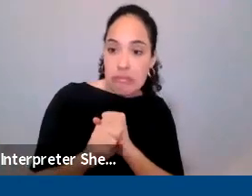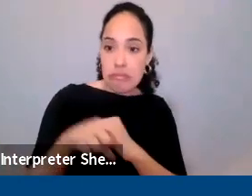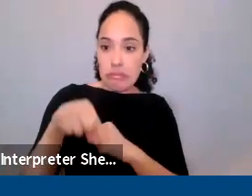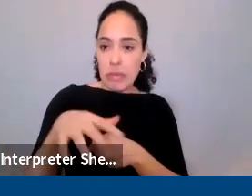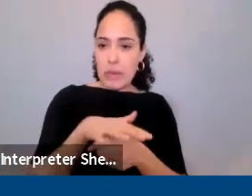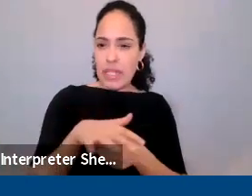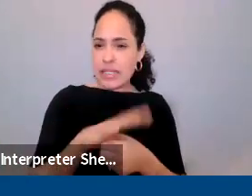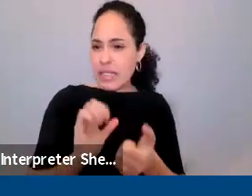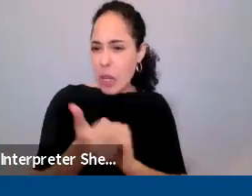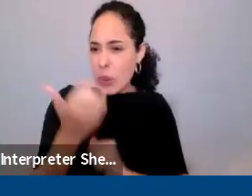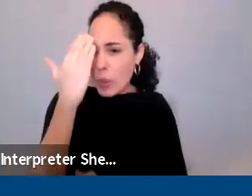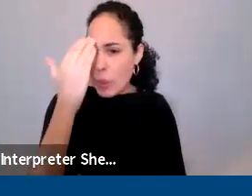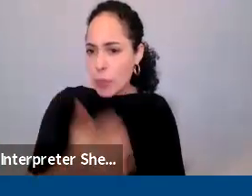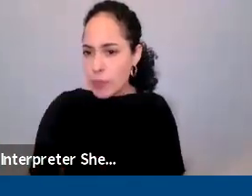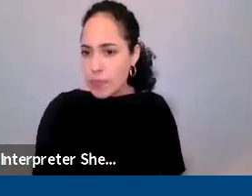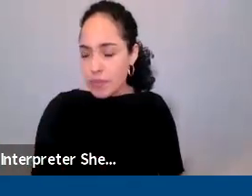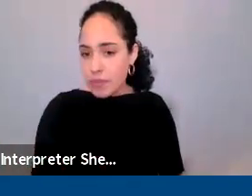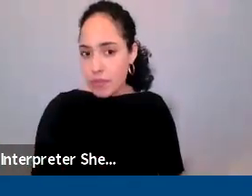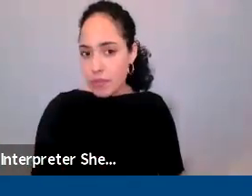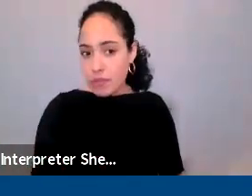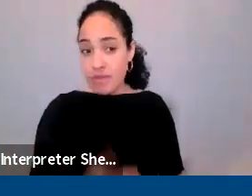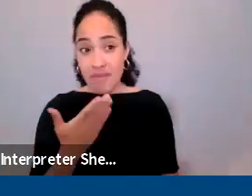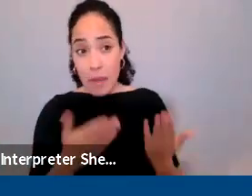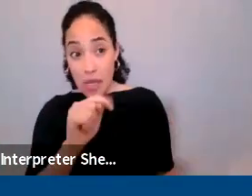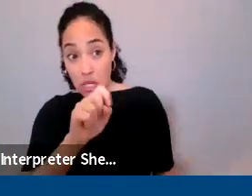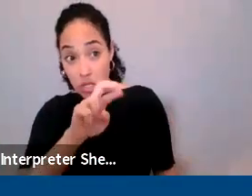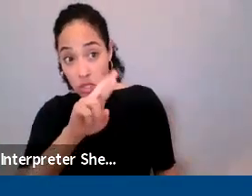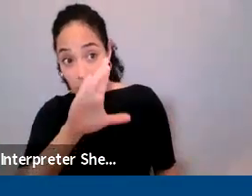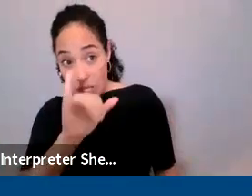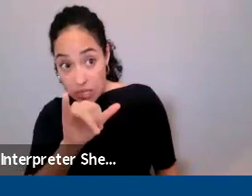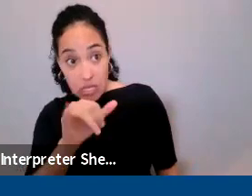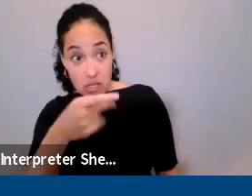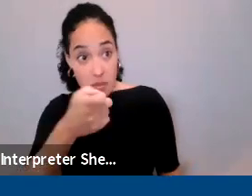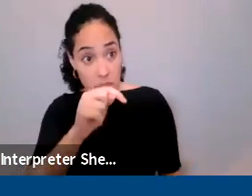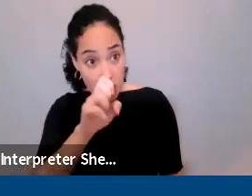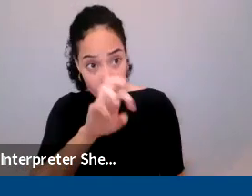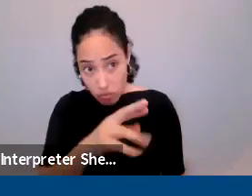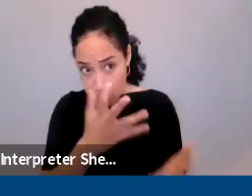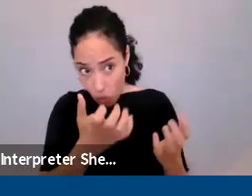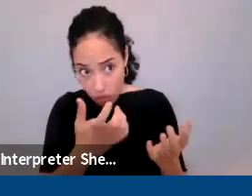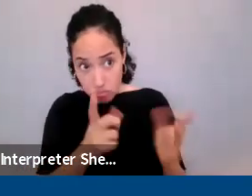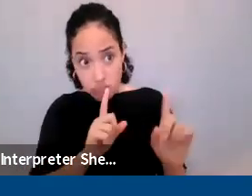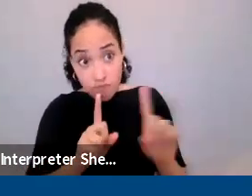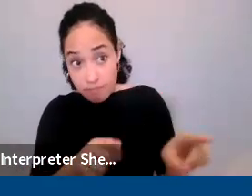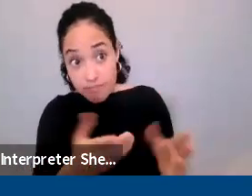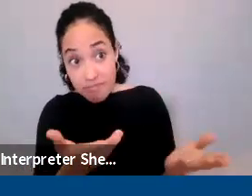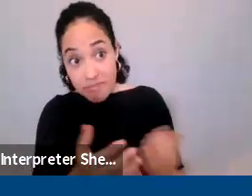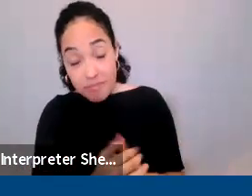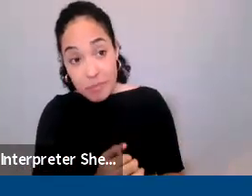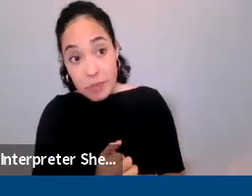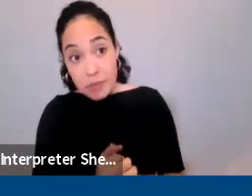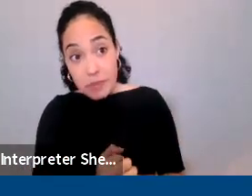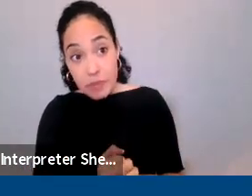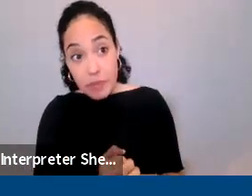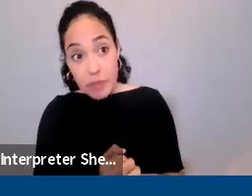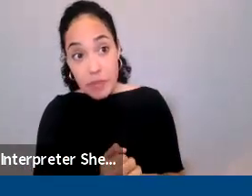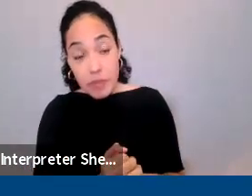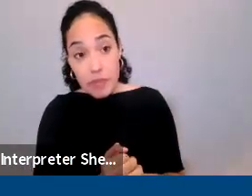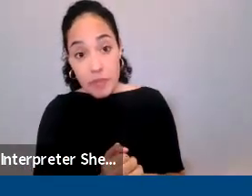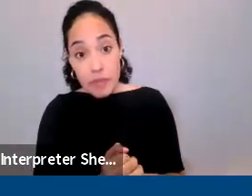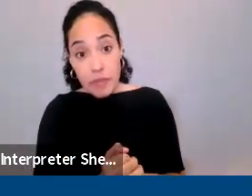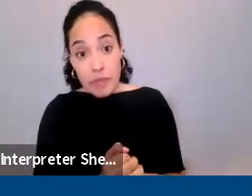I don't know if either maybe Tracy or Peter wants to take that, depending on their expertise.